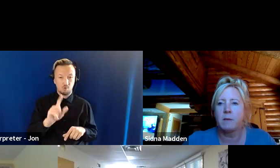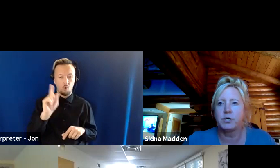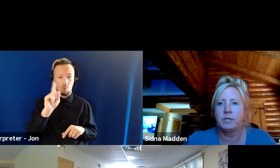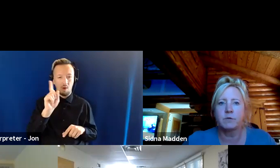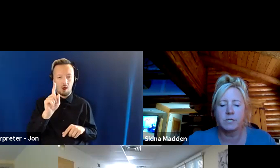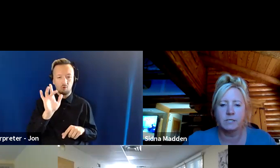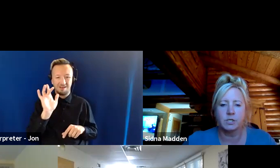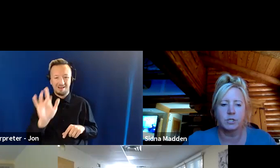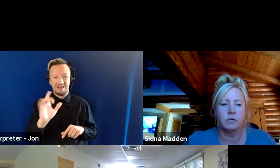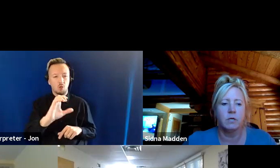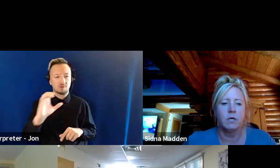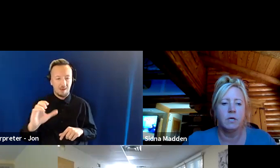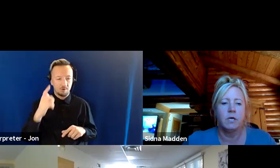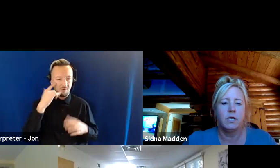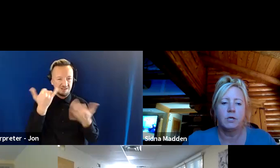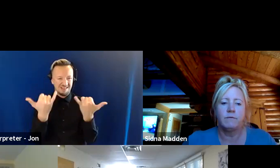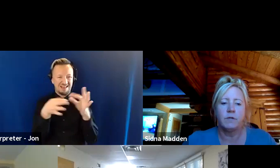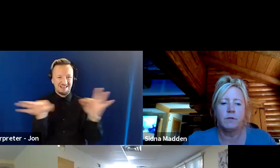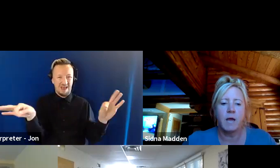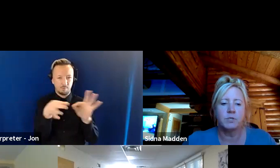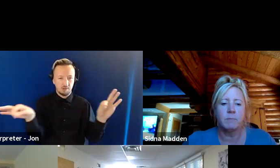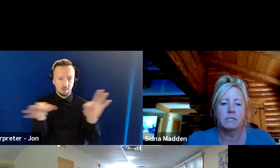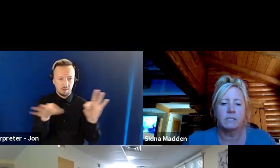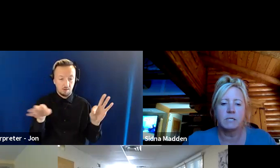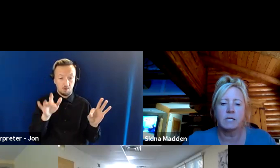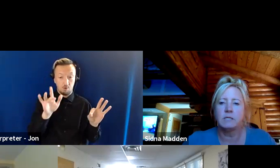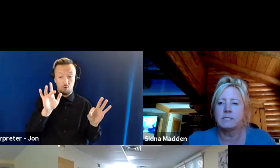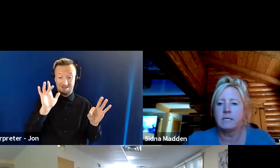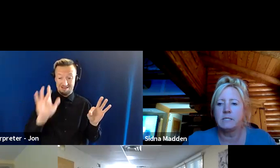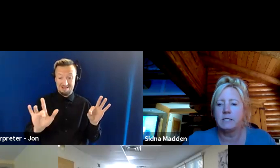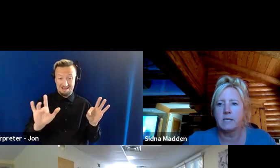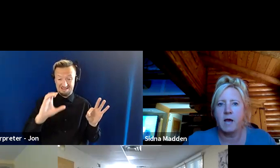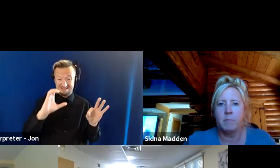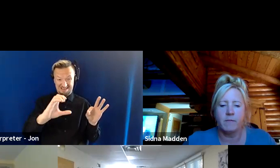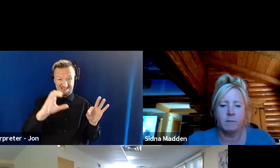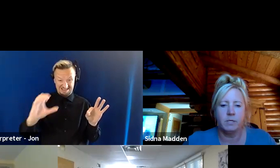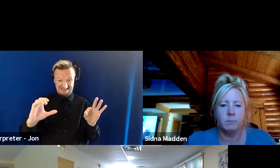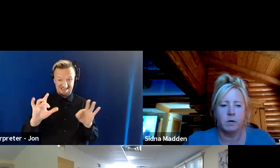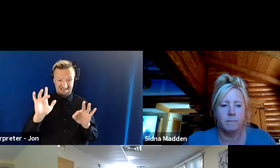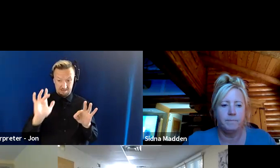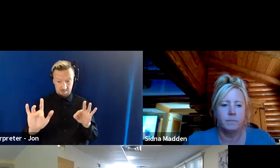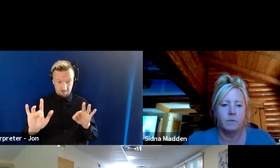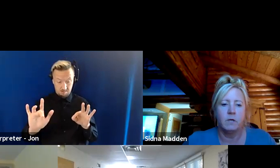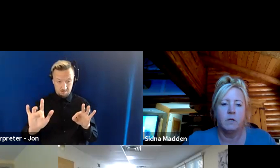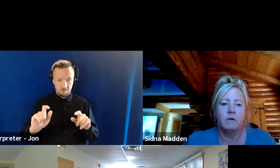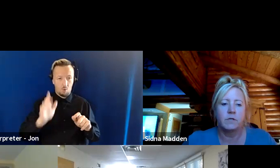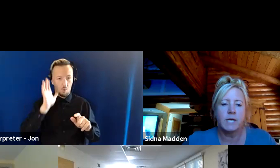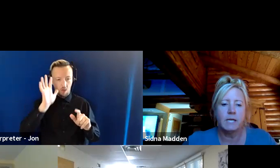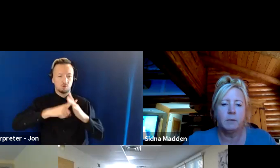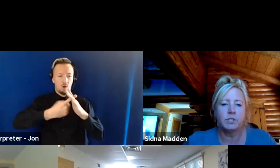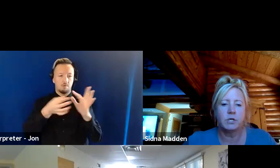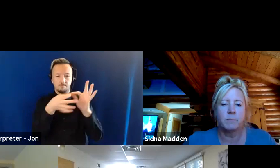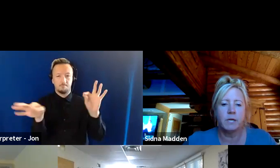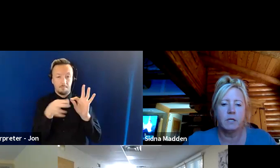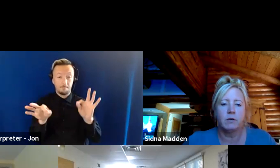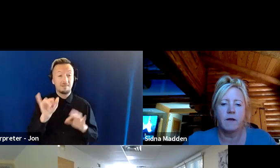closed captioning for today's session. You can view the captioning by selecting the CC tab on that menu bar. For sign